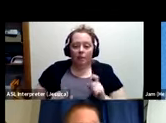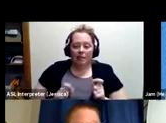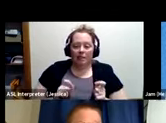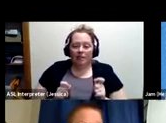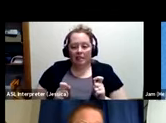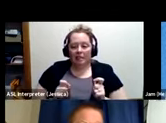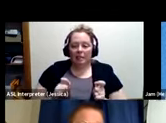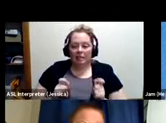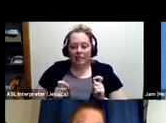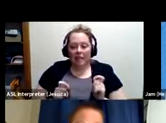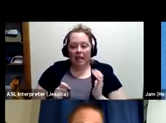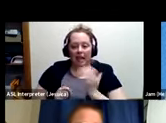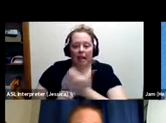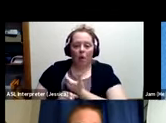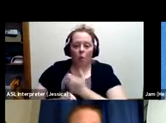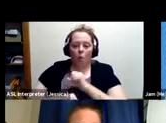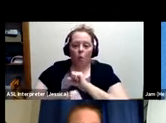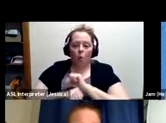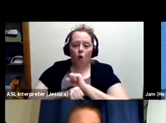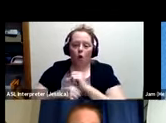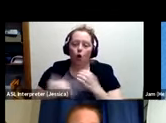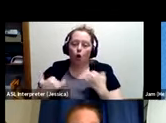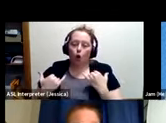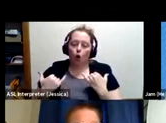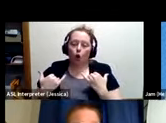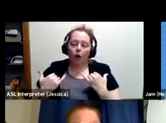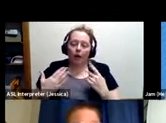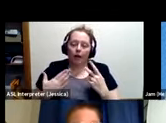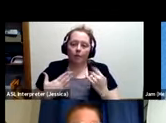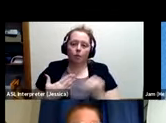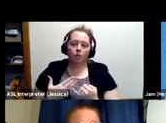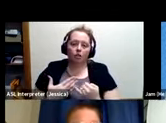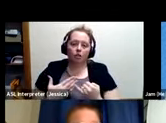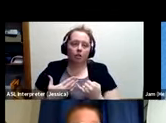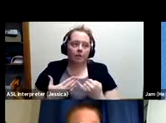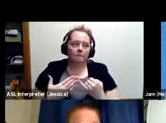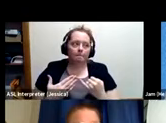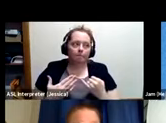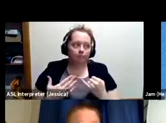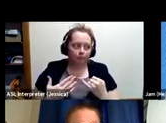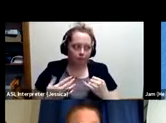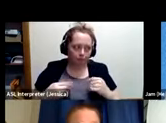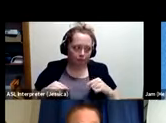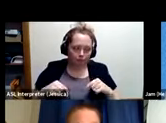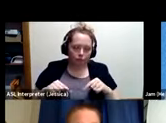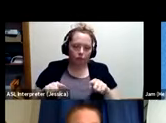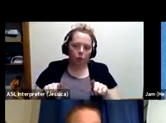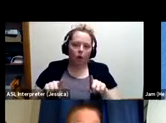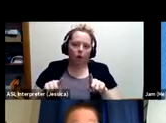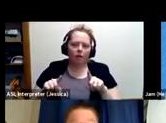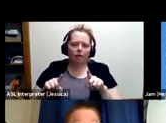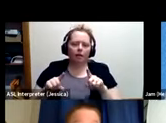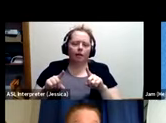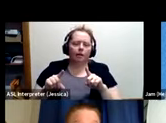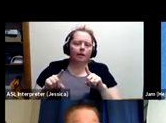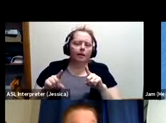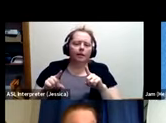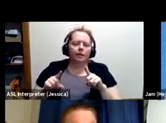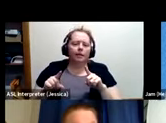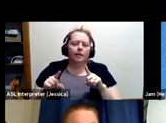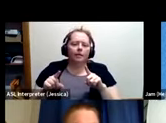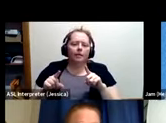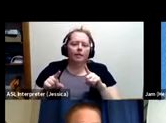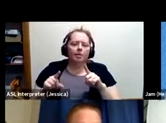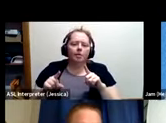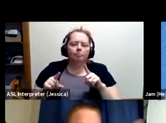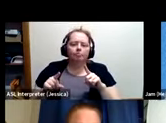is. So some projects that we're working on right now in the face of kind of, we don't really know when